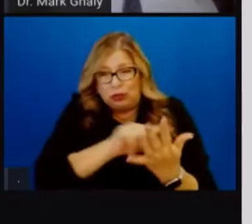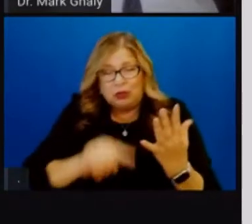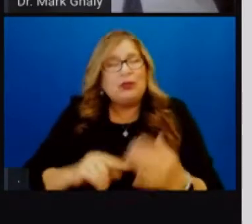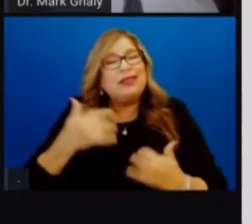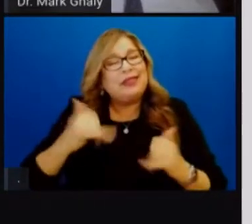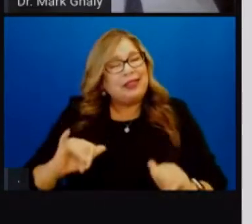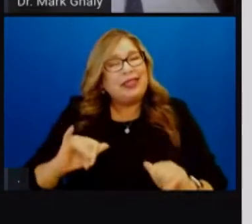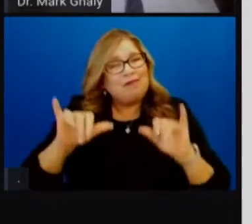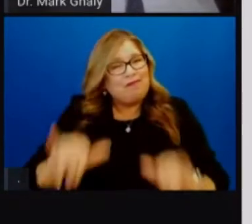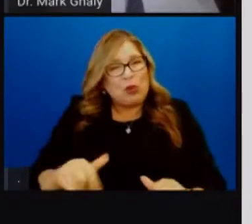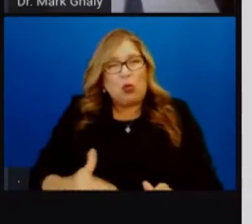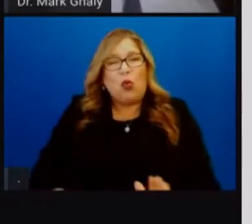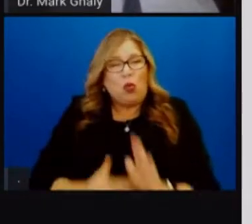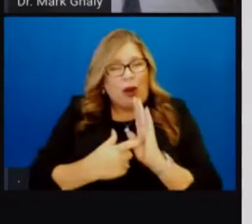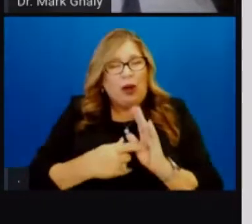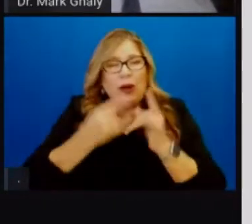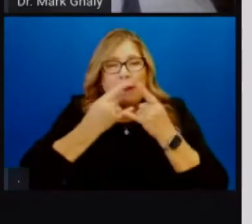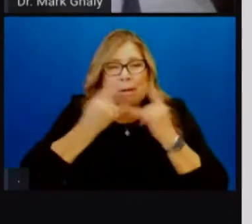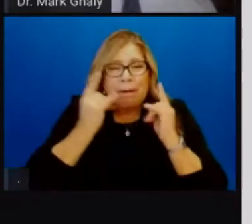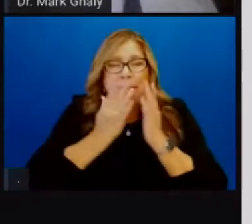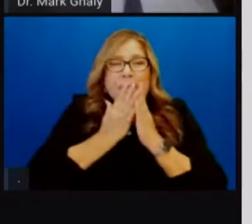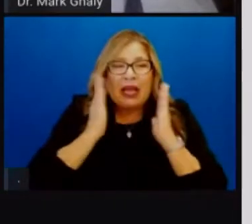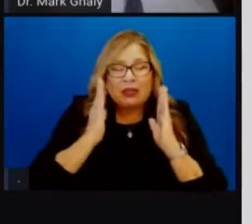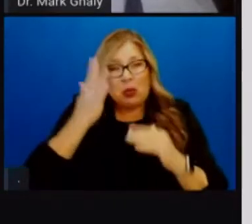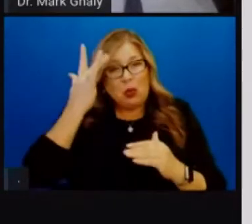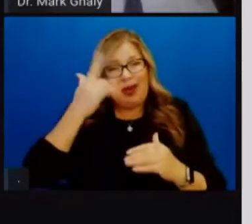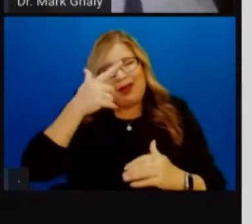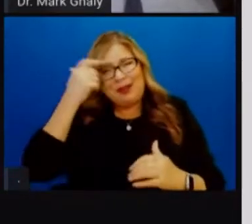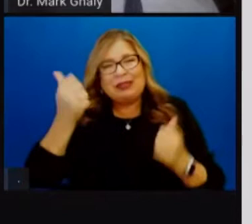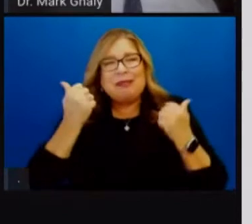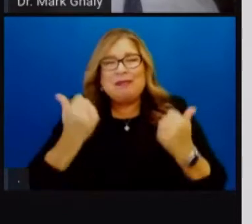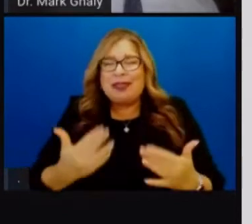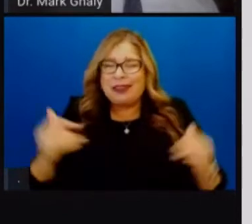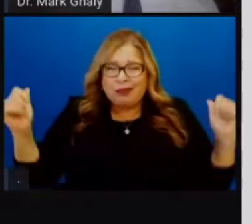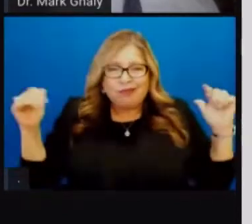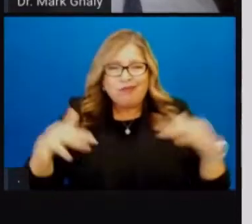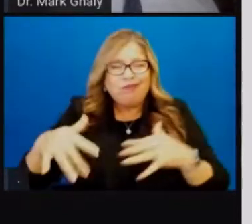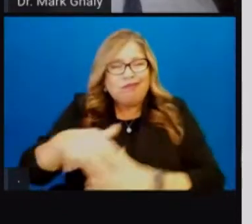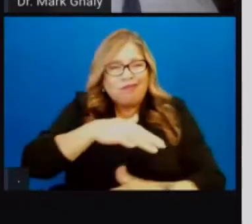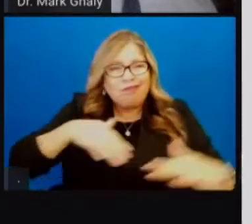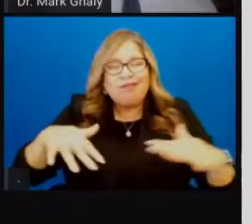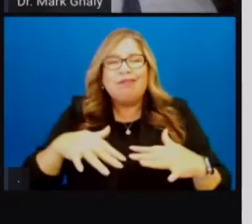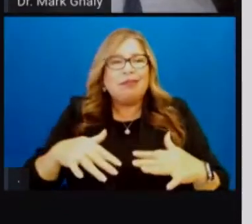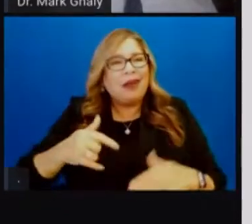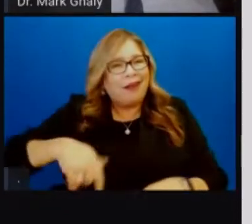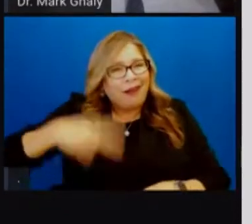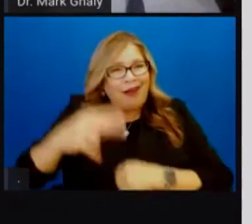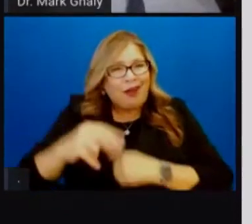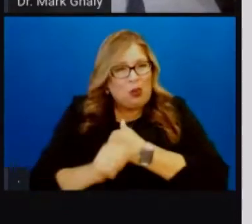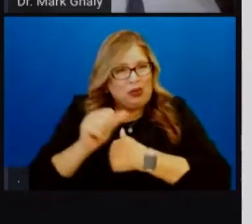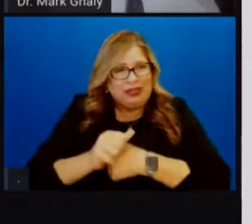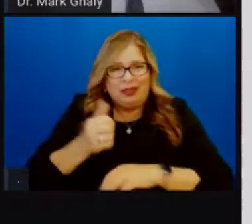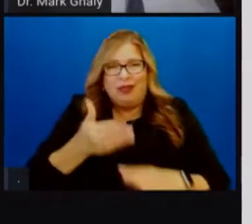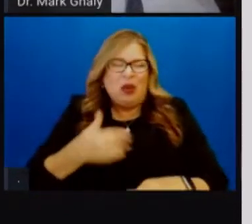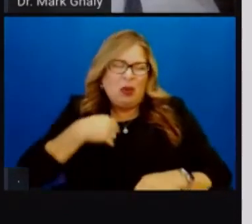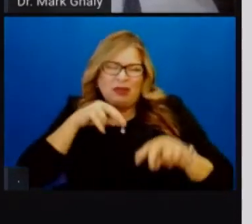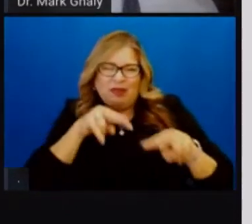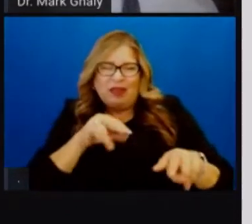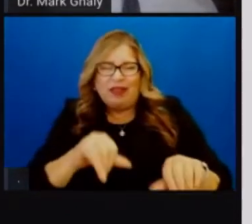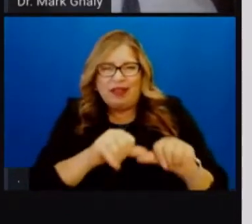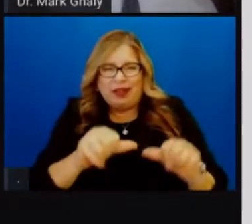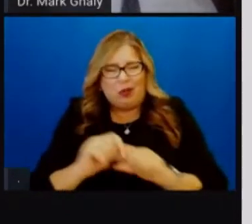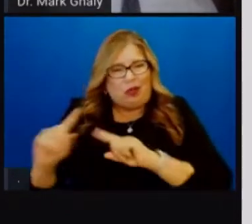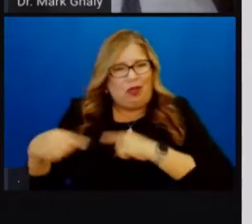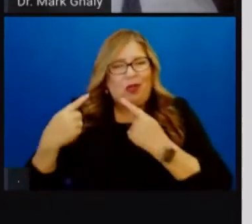masking as part of the fact that they're congregate high-risk settings that we've been tracking all along. I'll